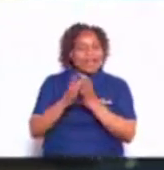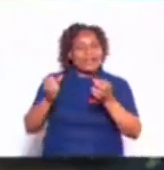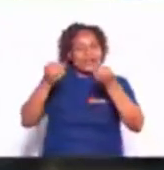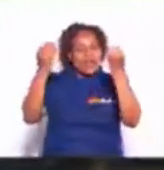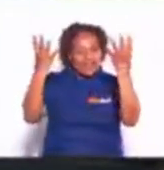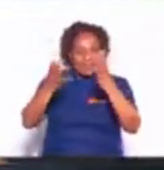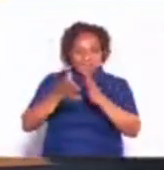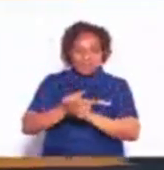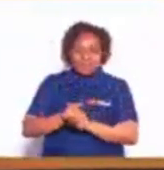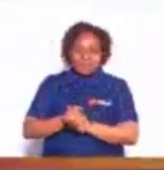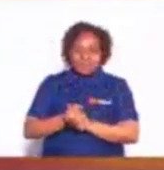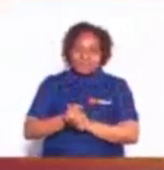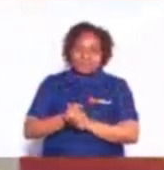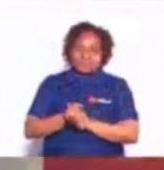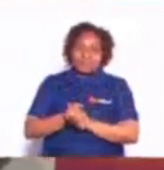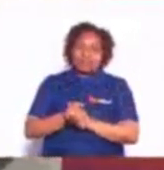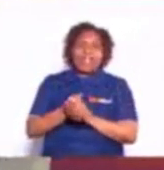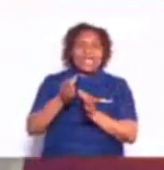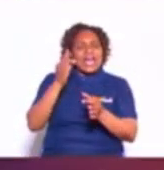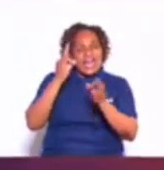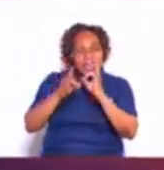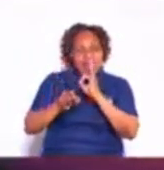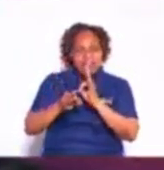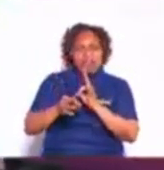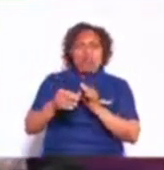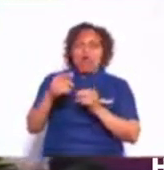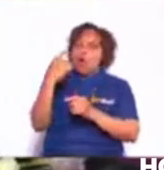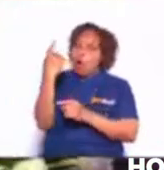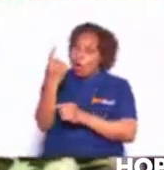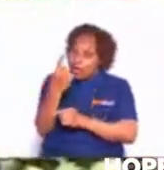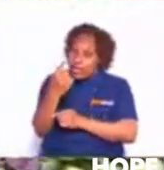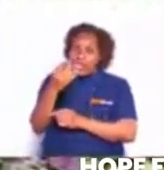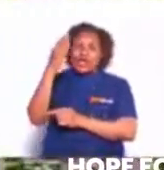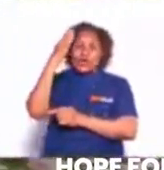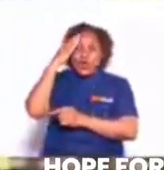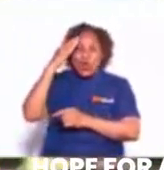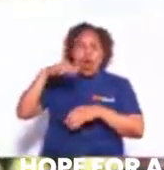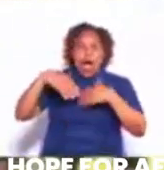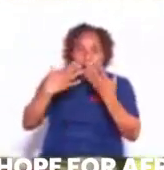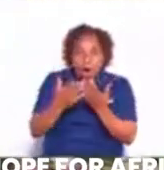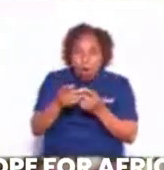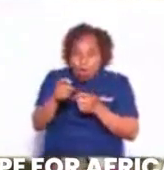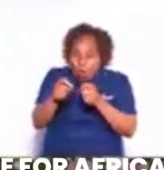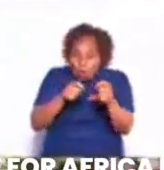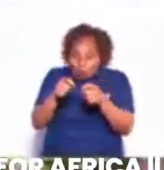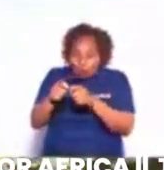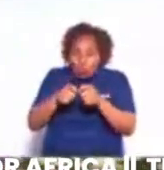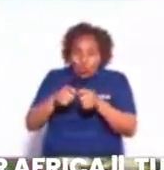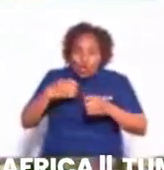Hallelujah. If you only know how to control your emotions.